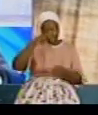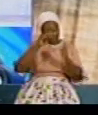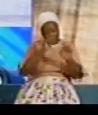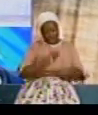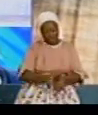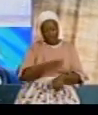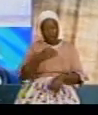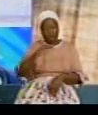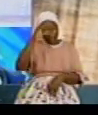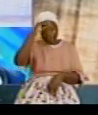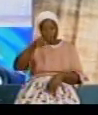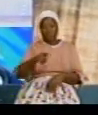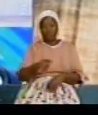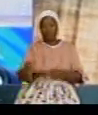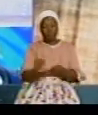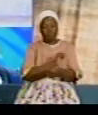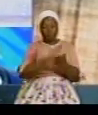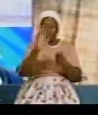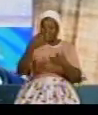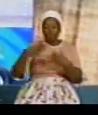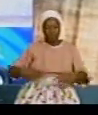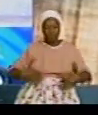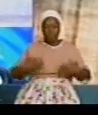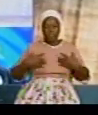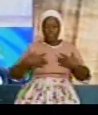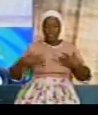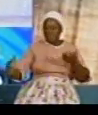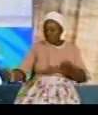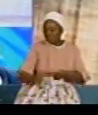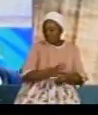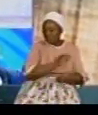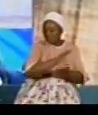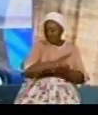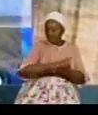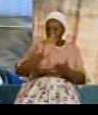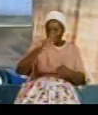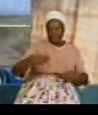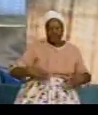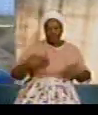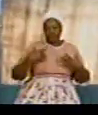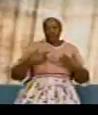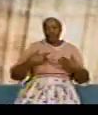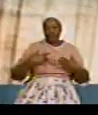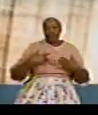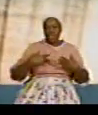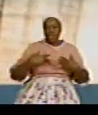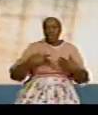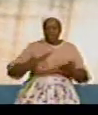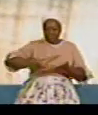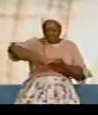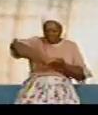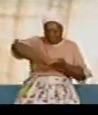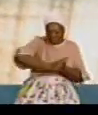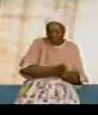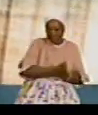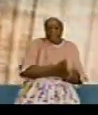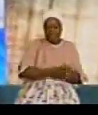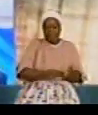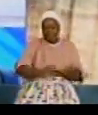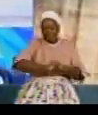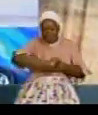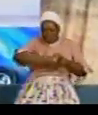spoil your life. They destroy your life. They destroy your confidence in the Lord and